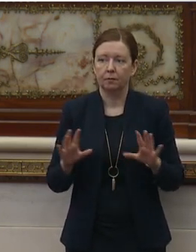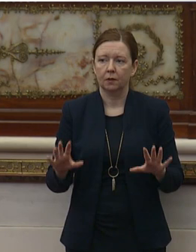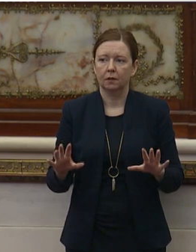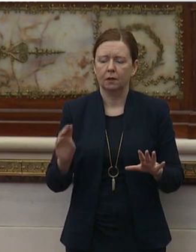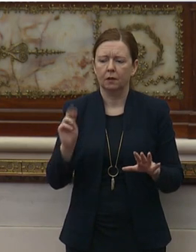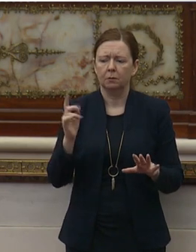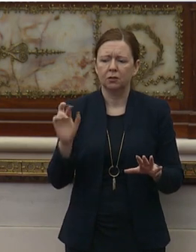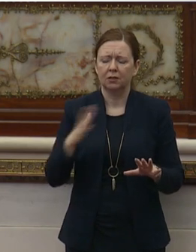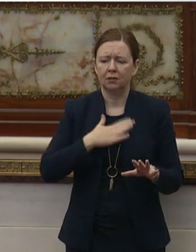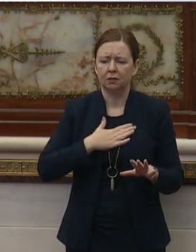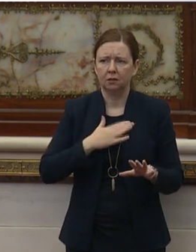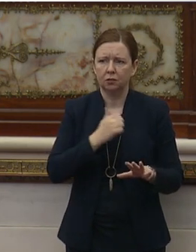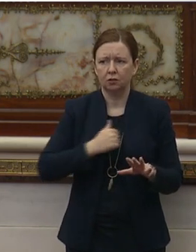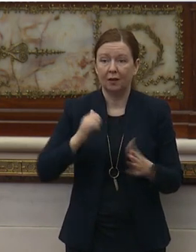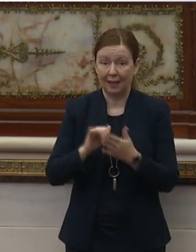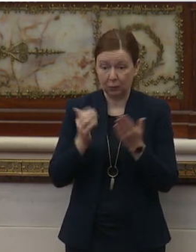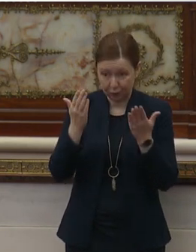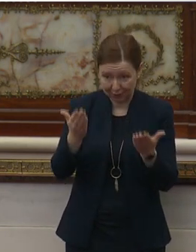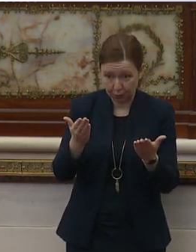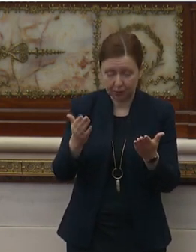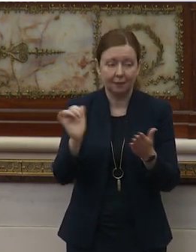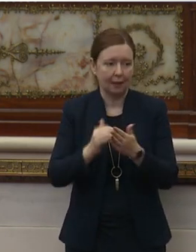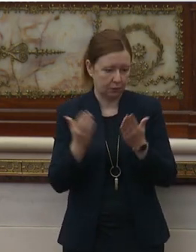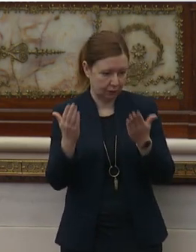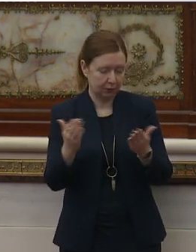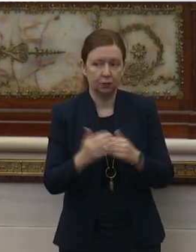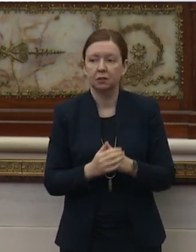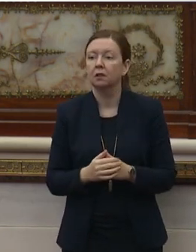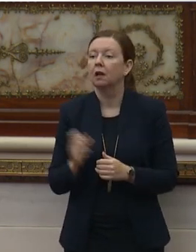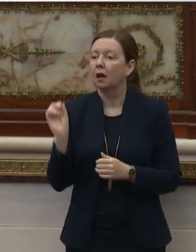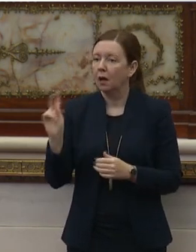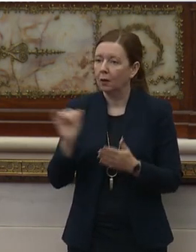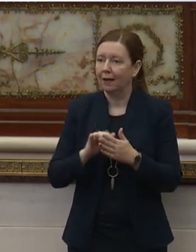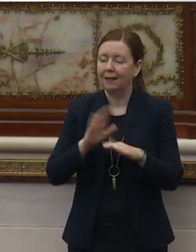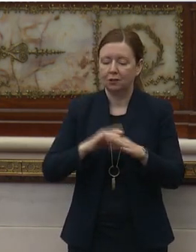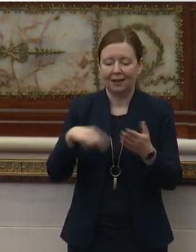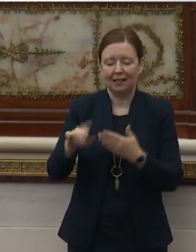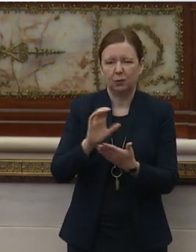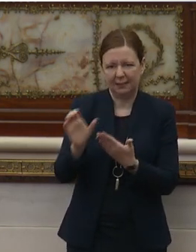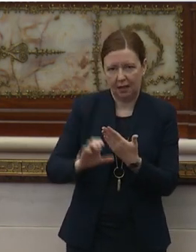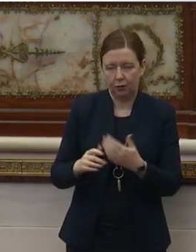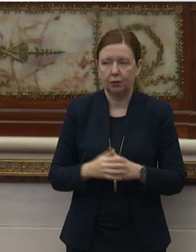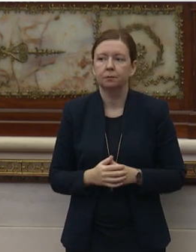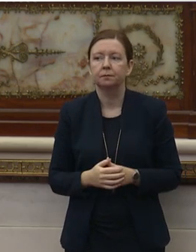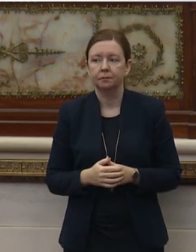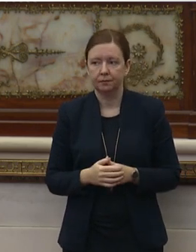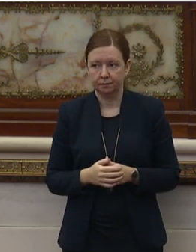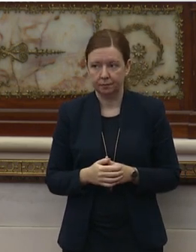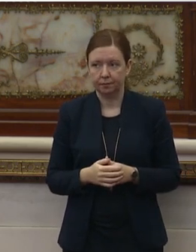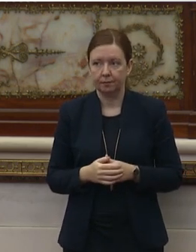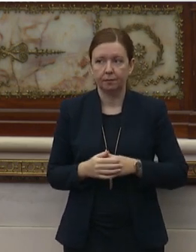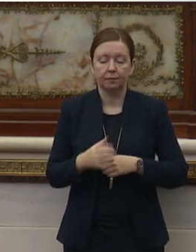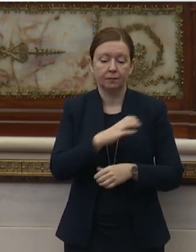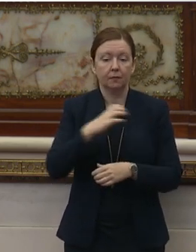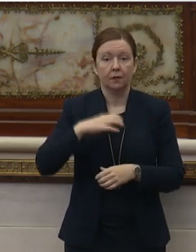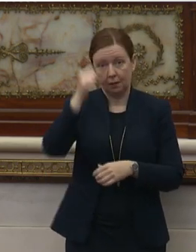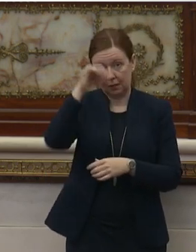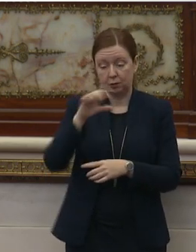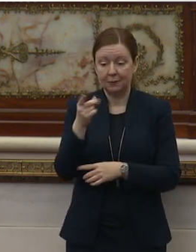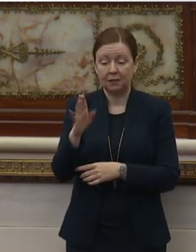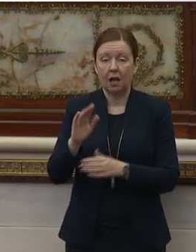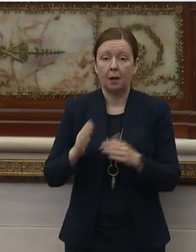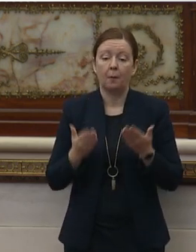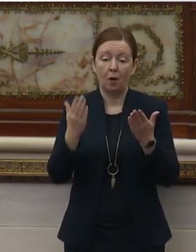Mr. Decker, sorry, that was the resolution? That was a resolution, Mr. President. Right, that will be on next week's calendar. Councilman Dom offers